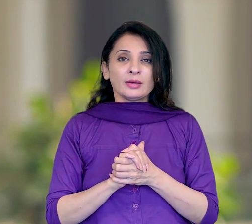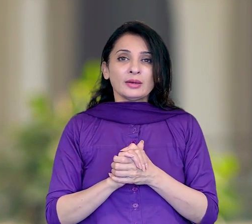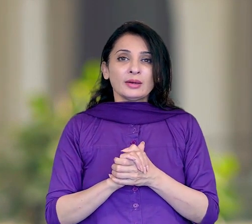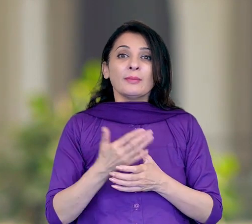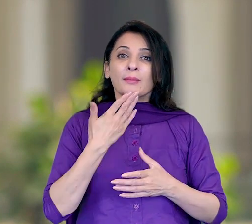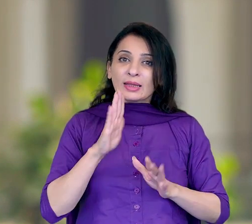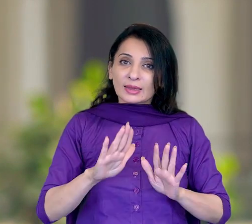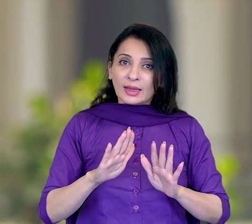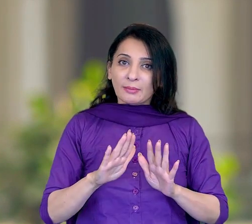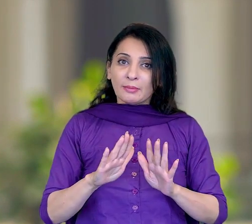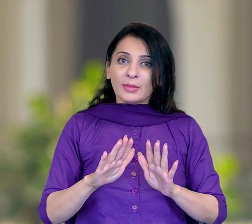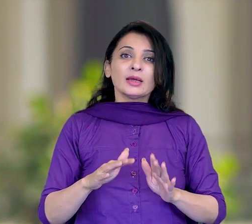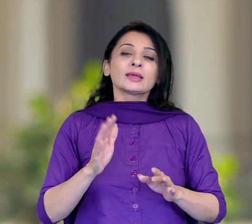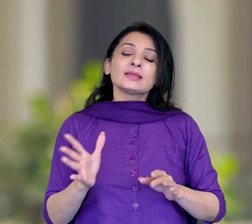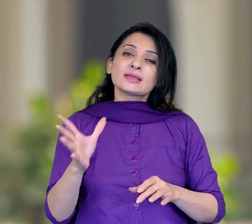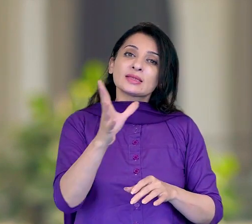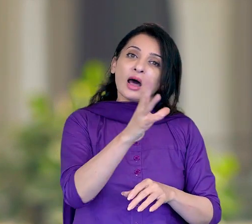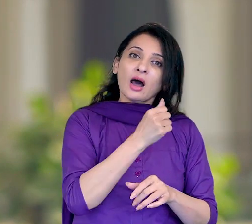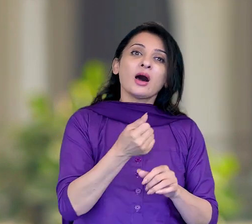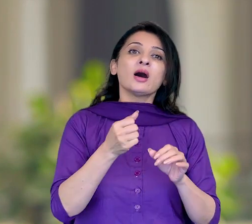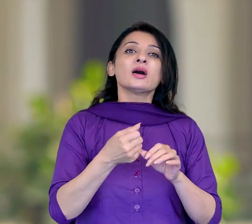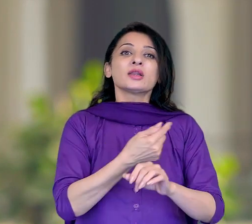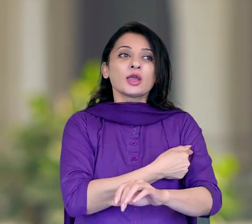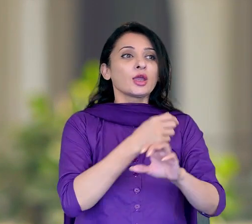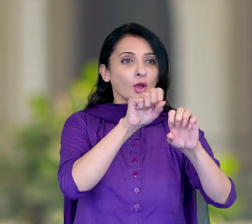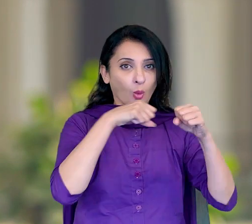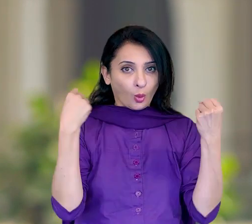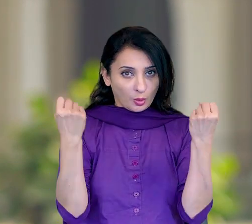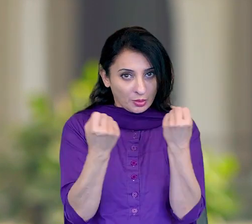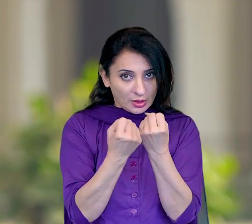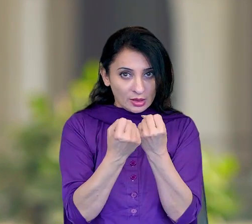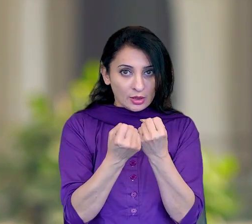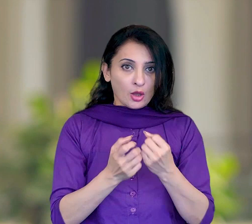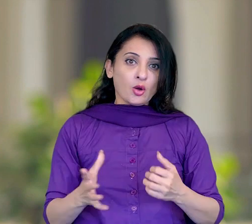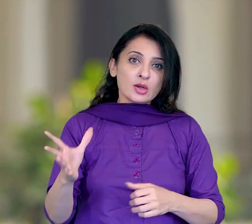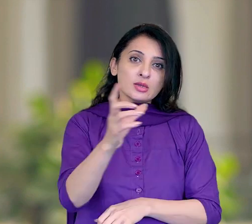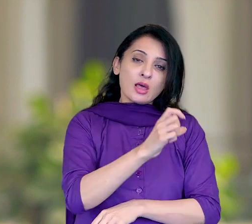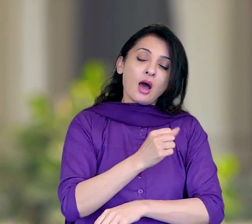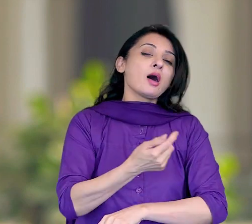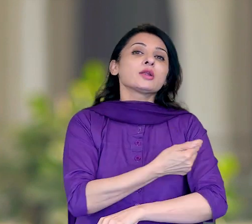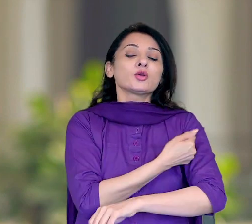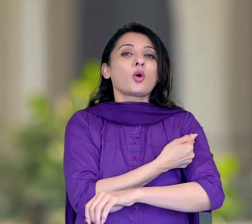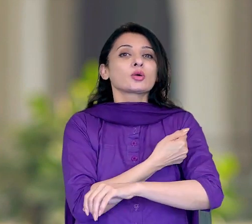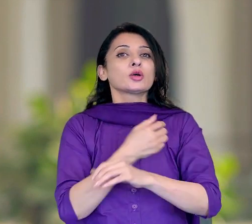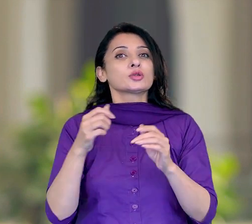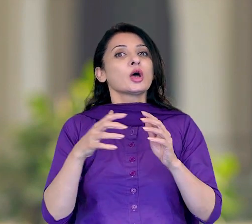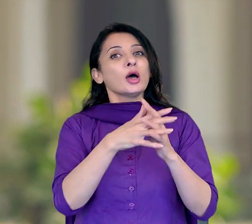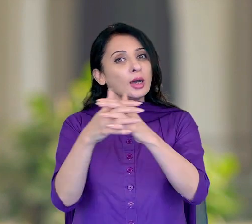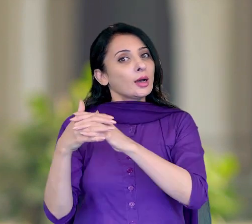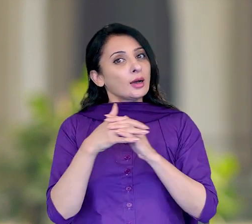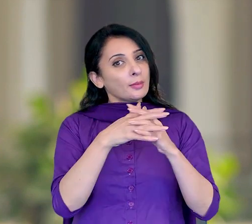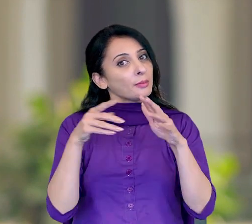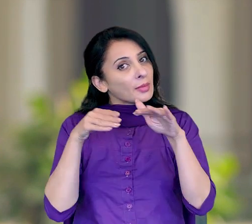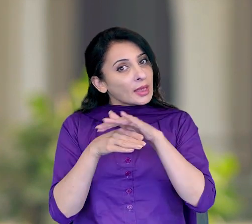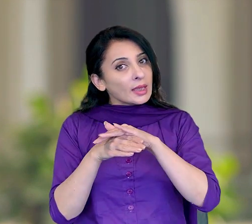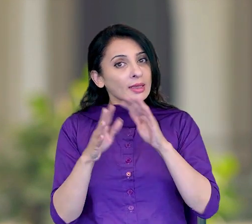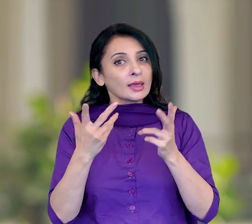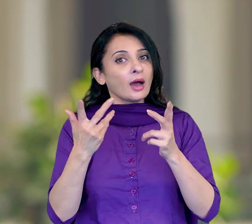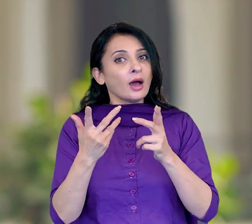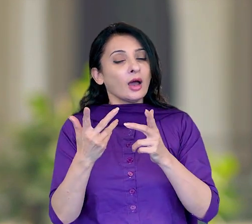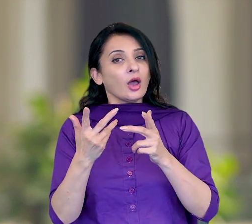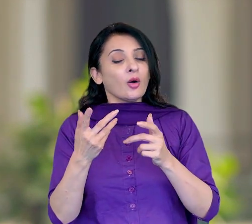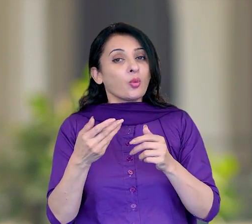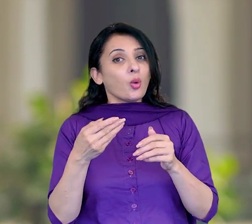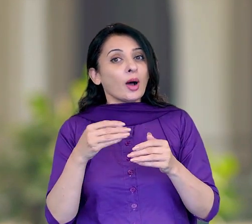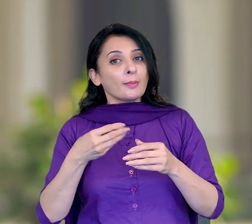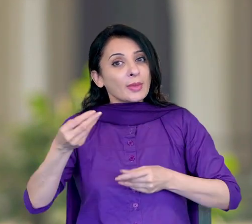that were functioning at that time in US were to transform their business from manual processes to a